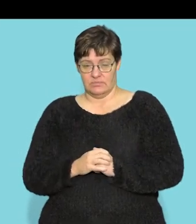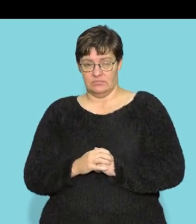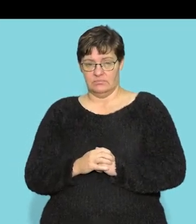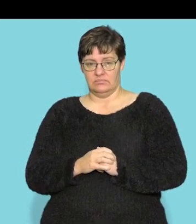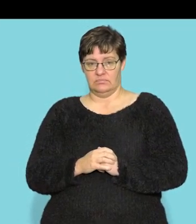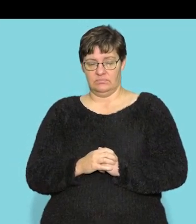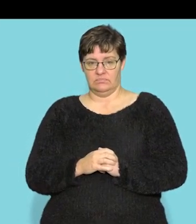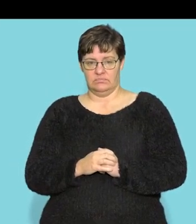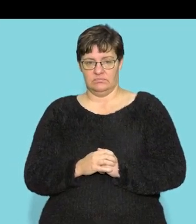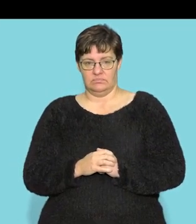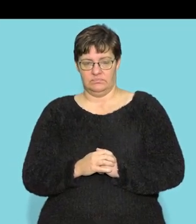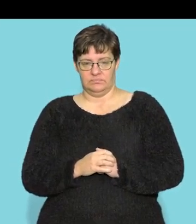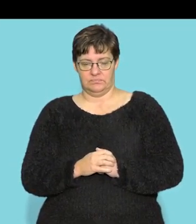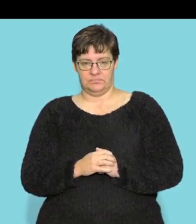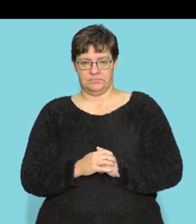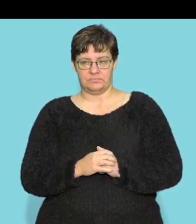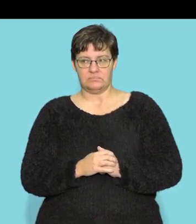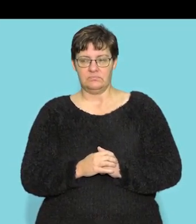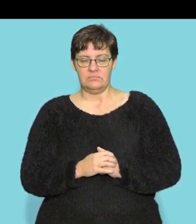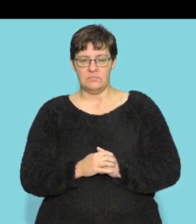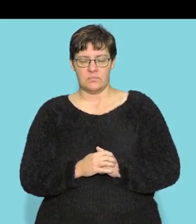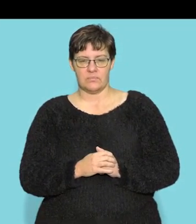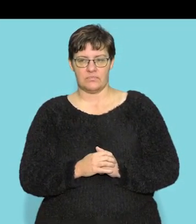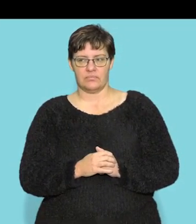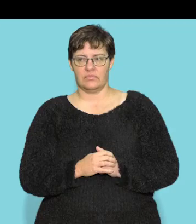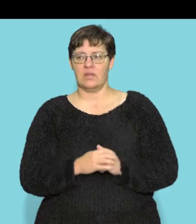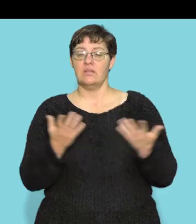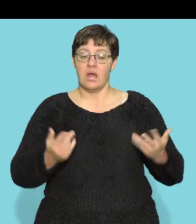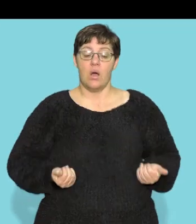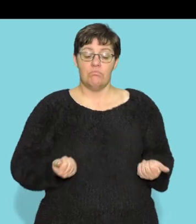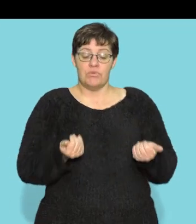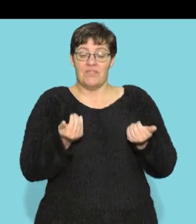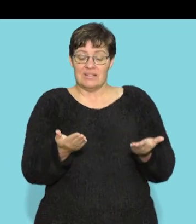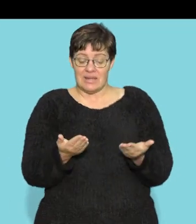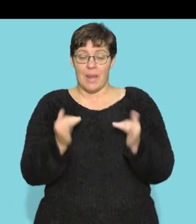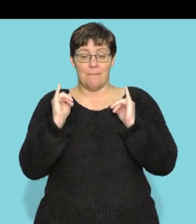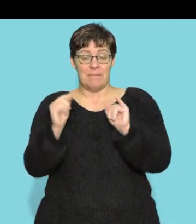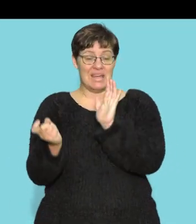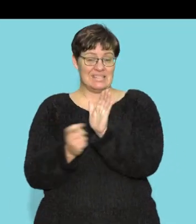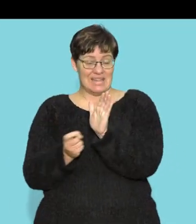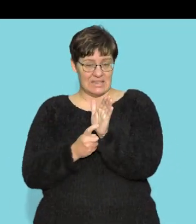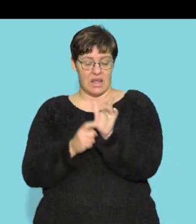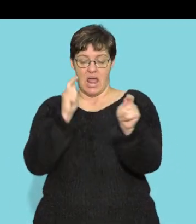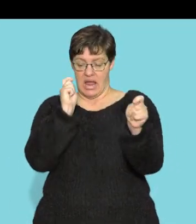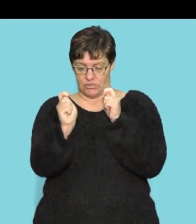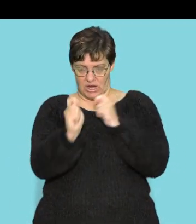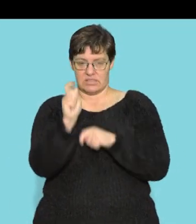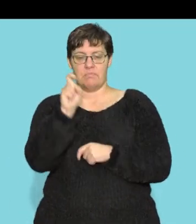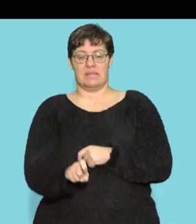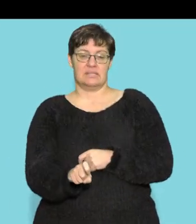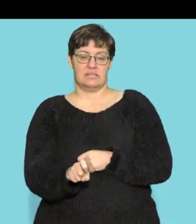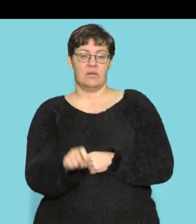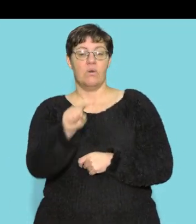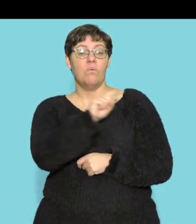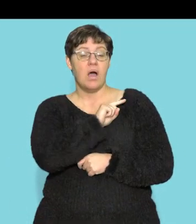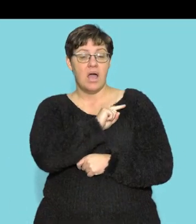told that the provision for bad debts must be adjusted to